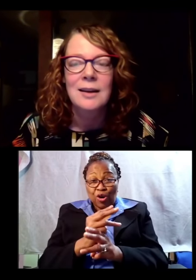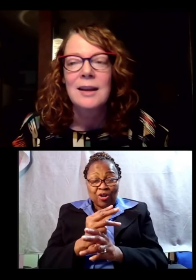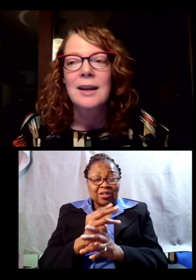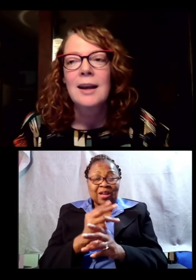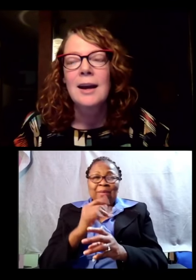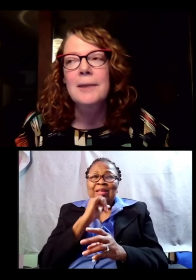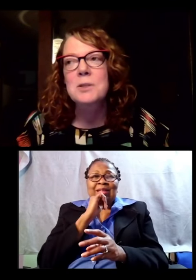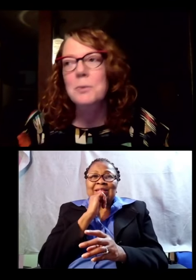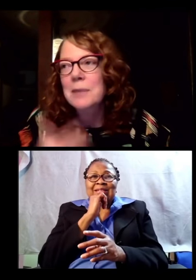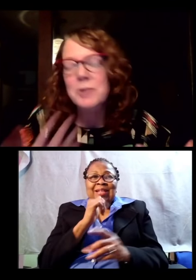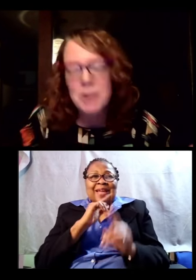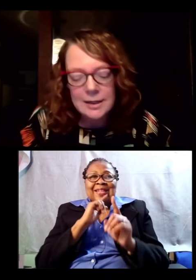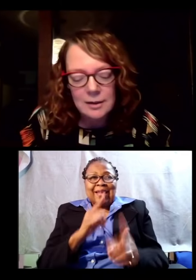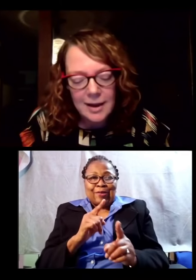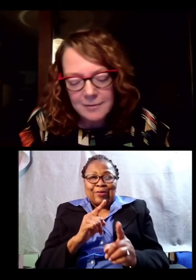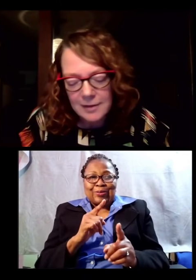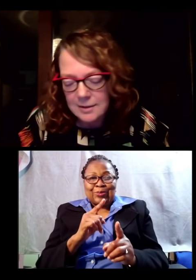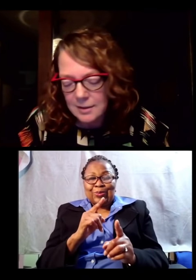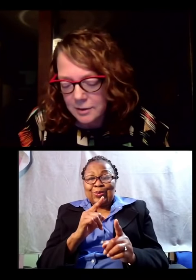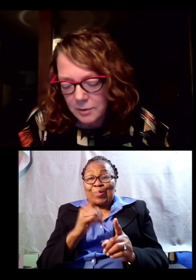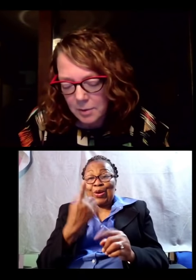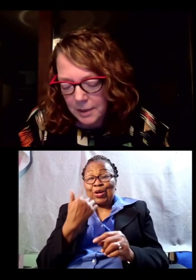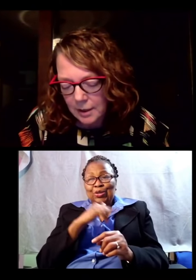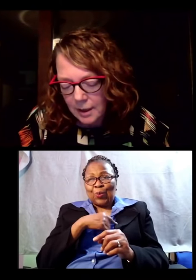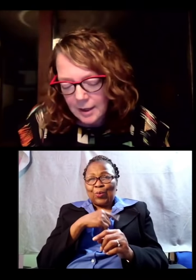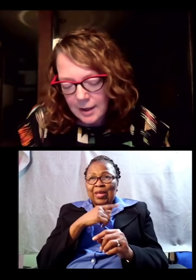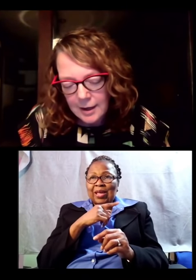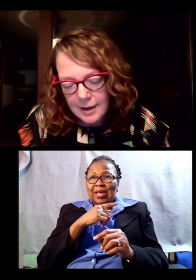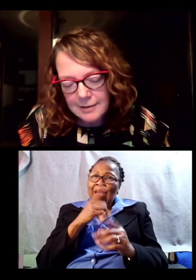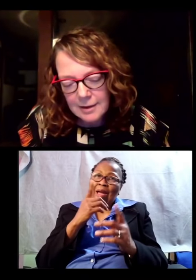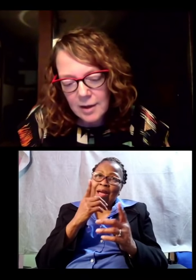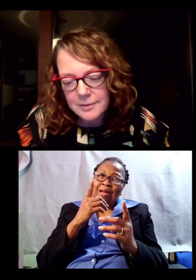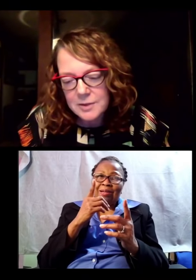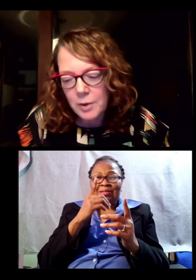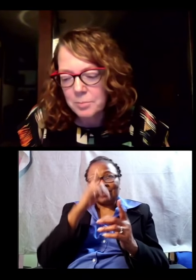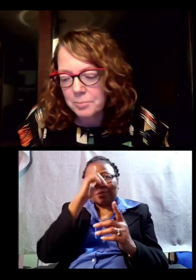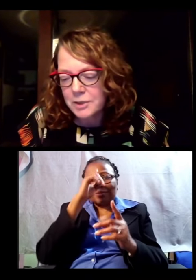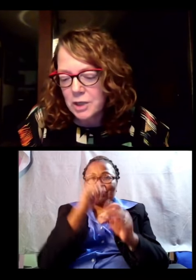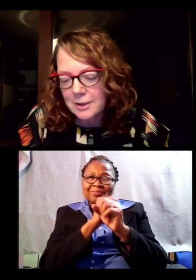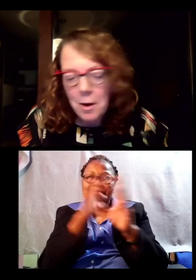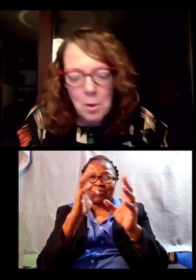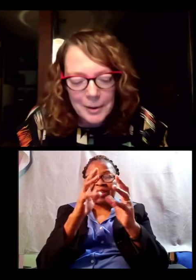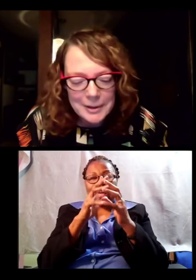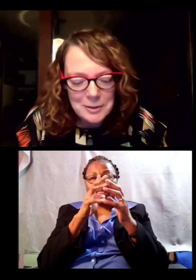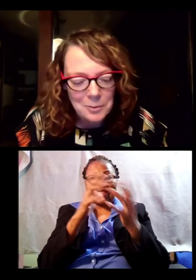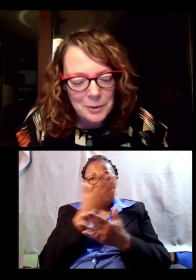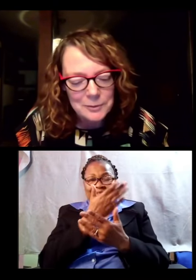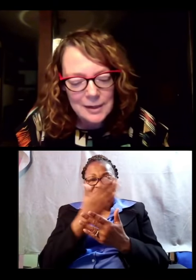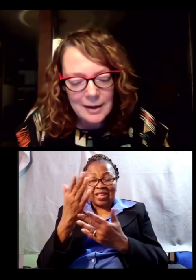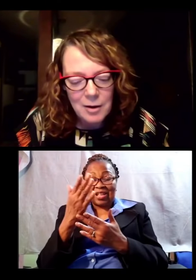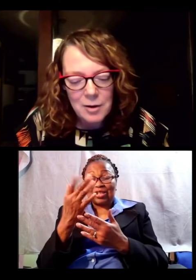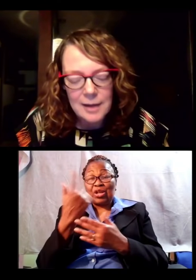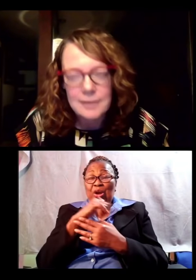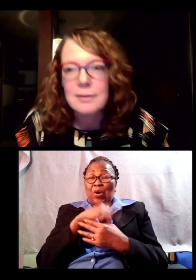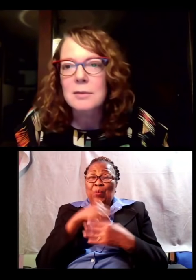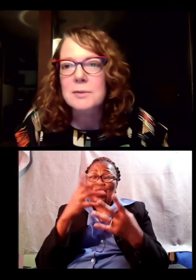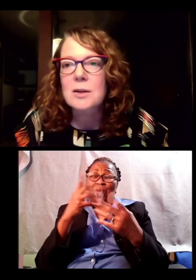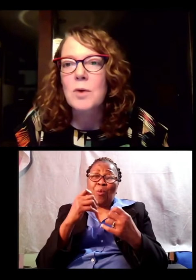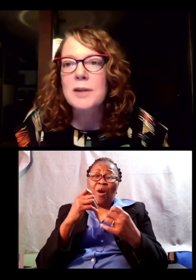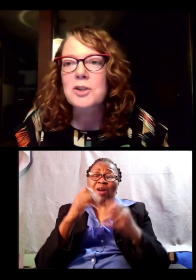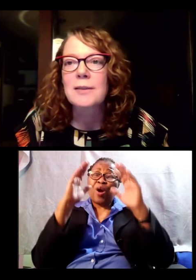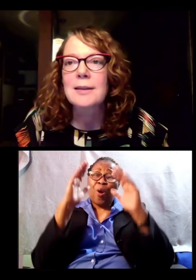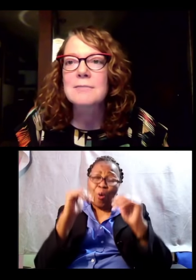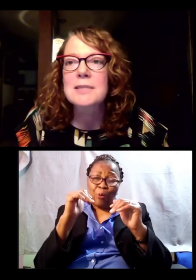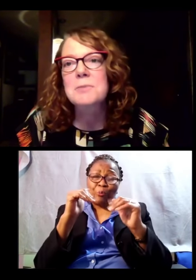appreciate. So we can project a lot of things onto it, but I think a lot of us want to project hope onto the world right now. And there